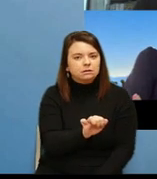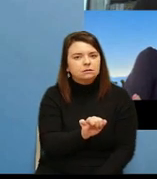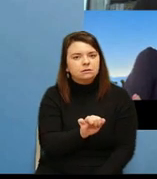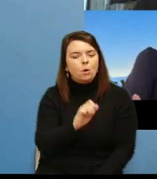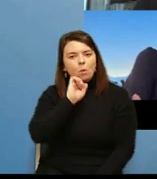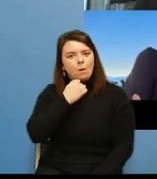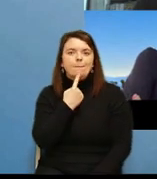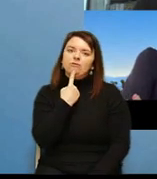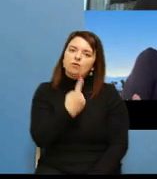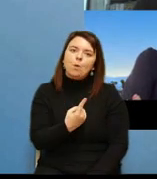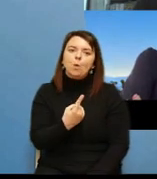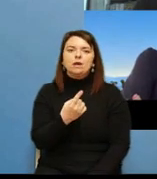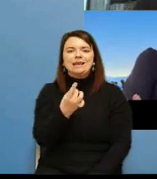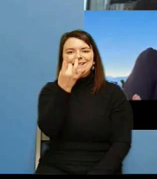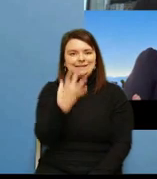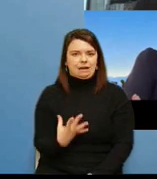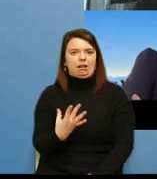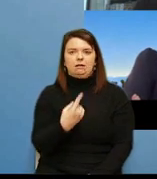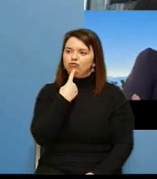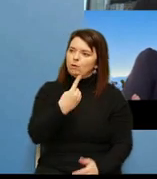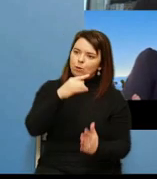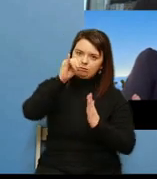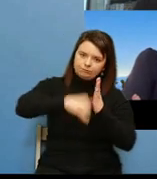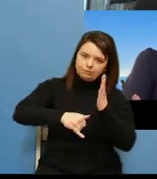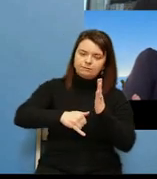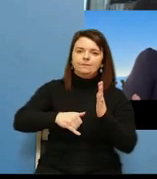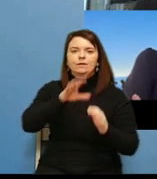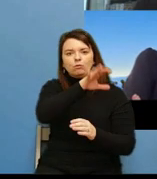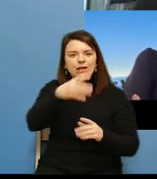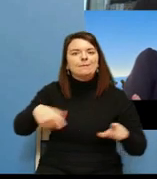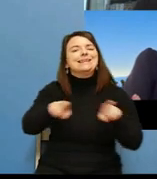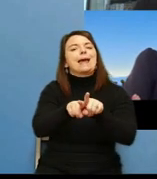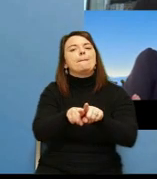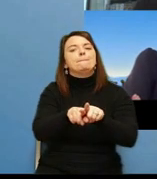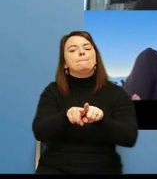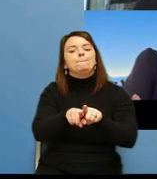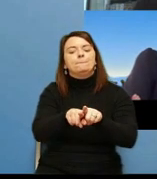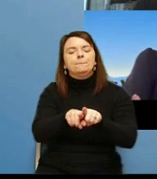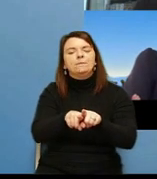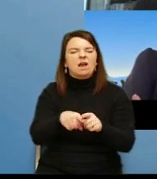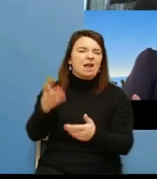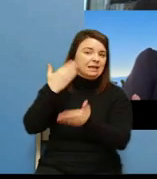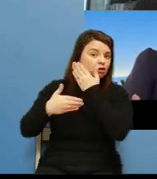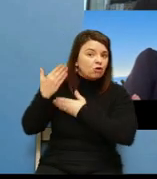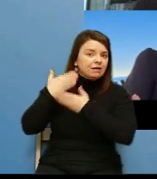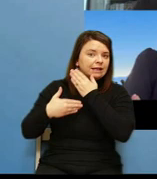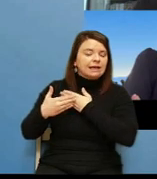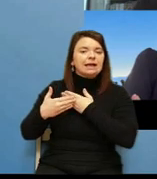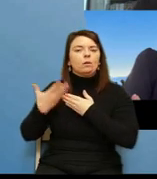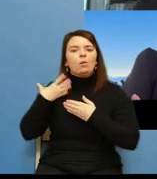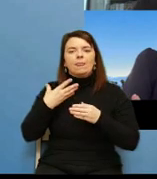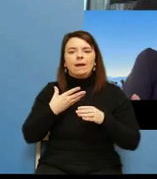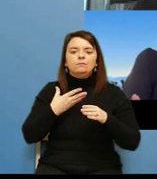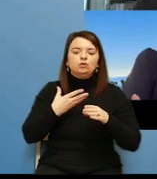through templates, and then it's actually be reported in a single reporting tool that's enabled by all practices. So we're not asking practices